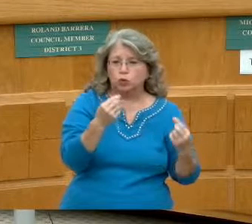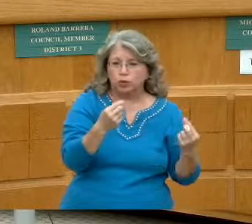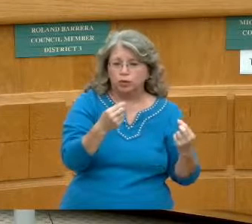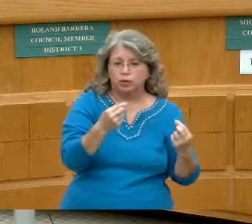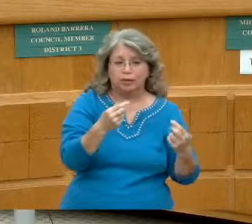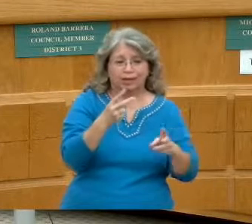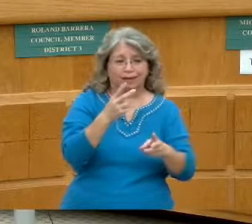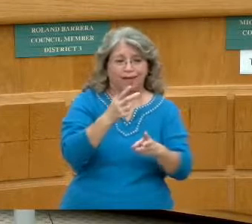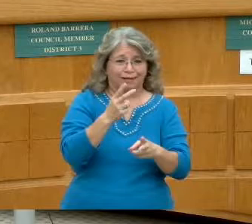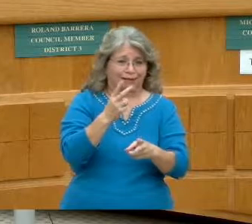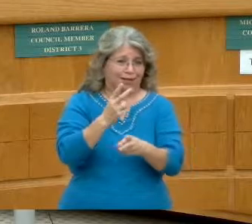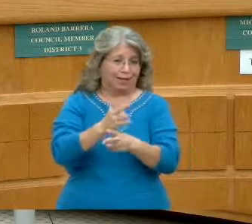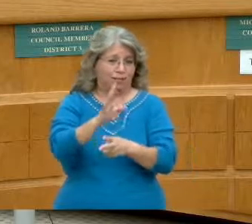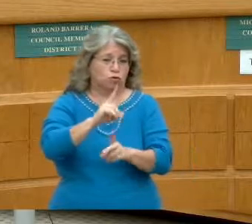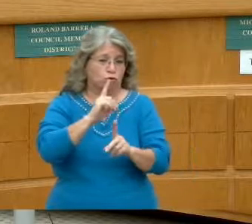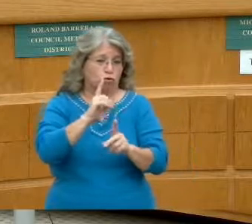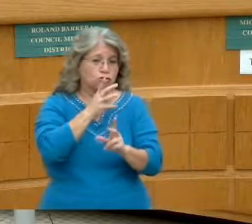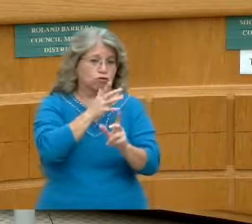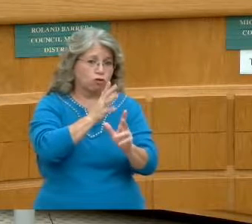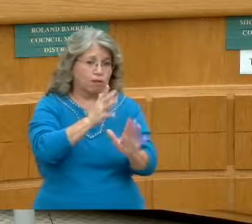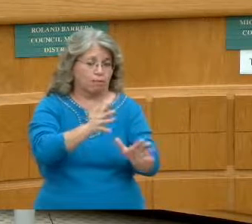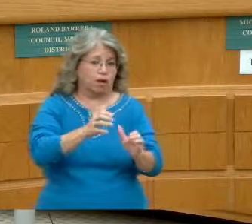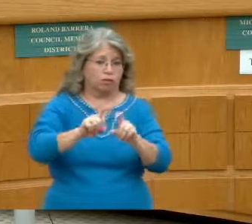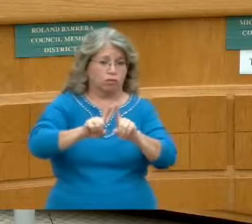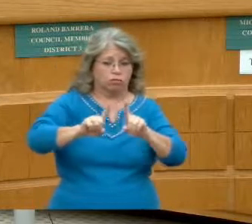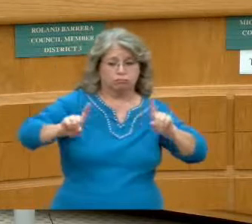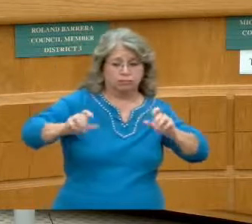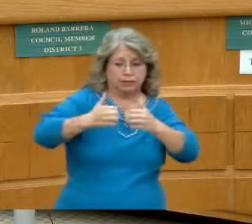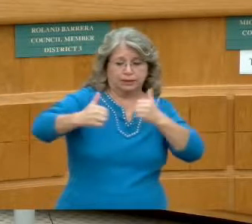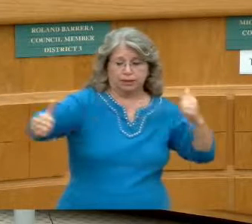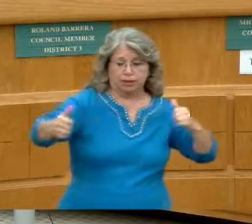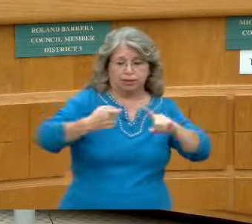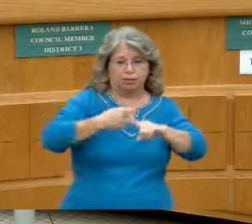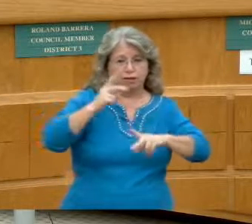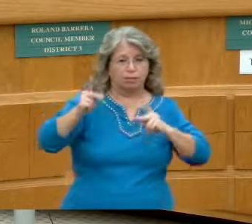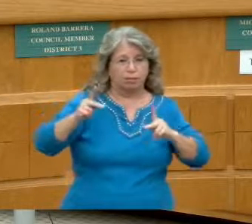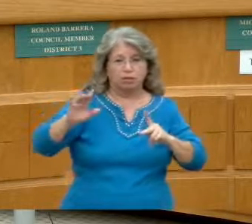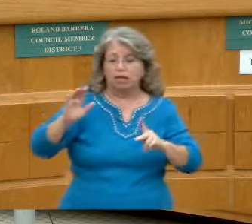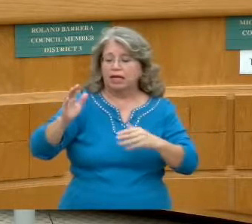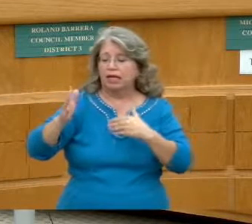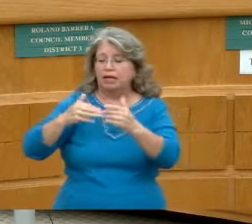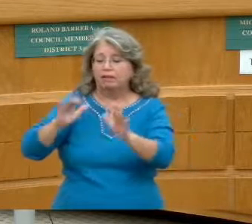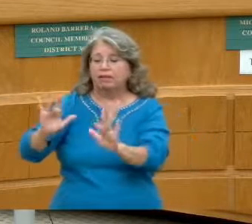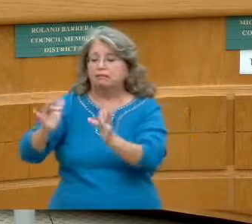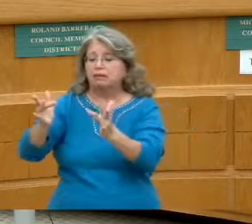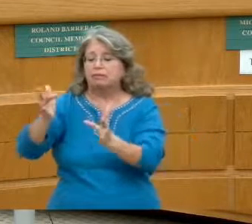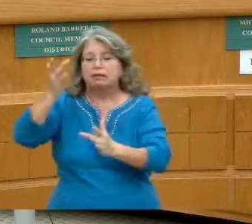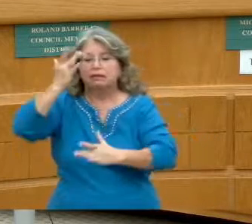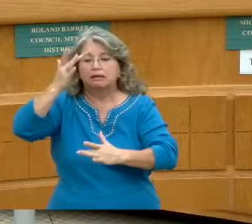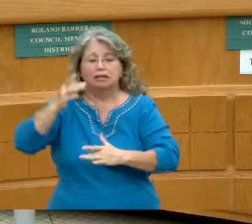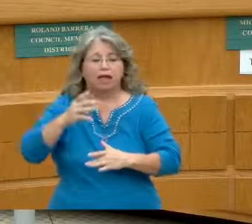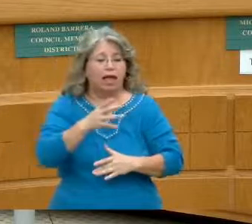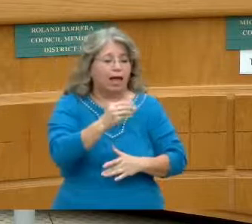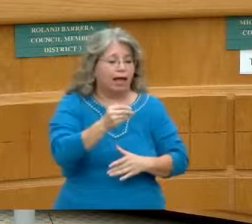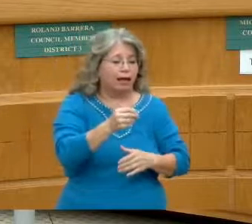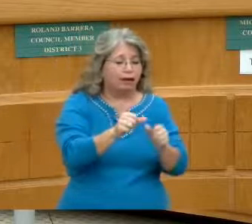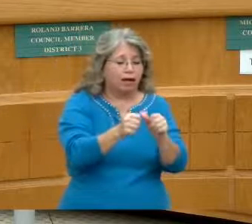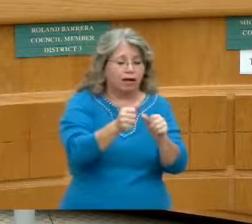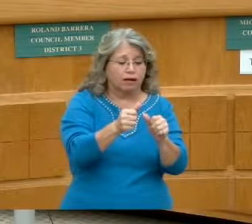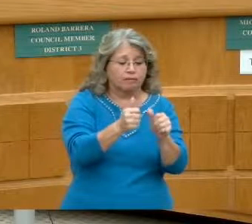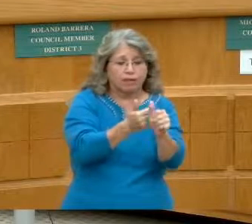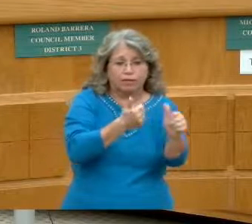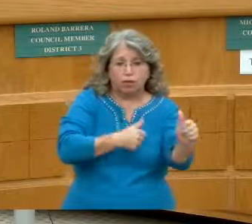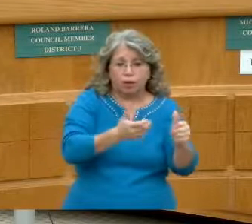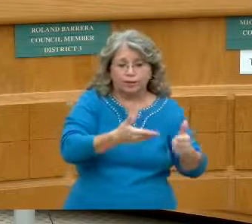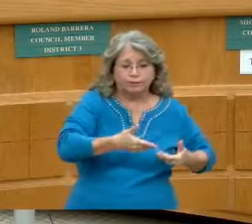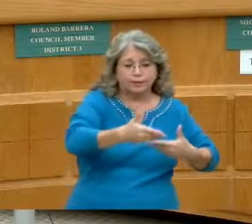grandmother away from people who are even mildly ill. Avoid taking her in the general public unless to seek medical